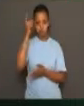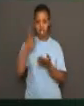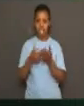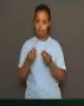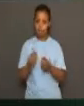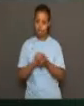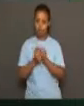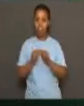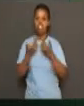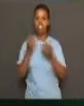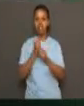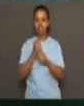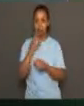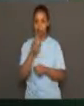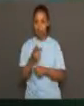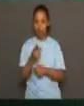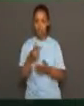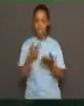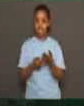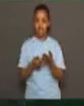the process of natural selection.